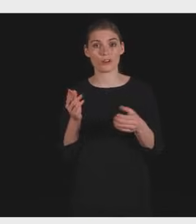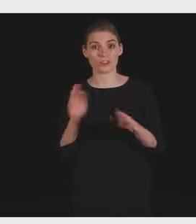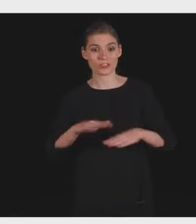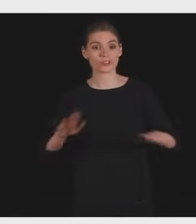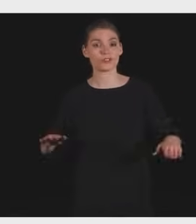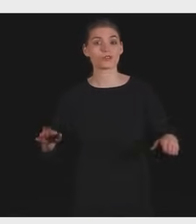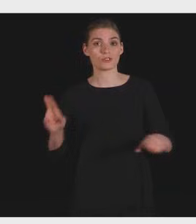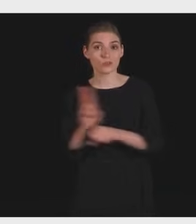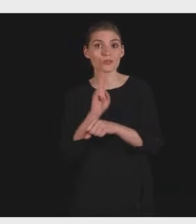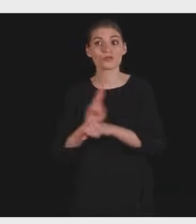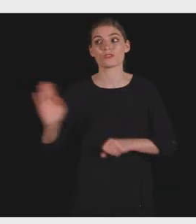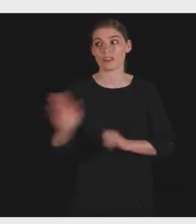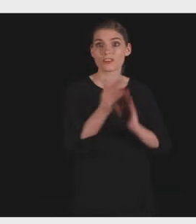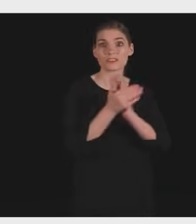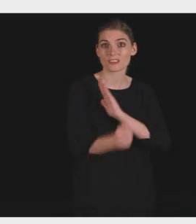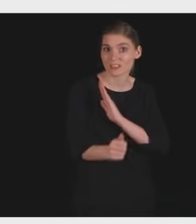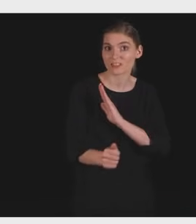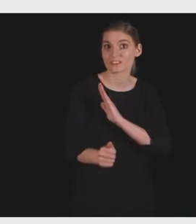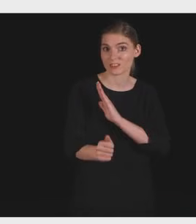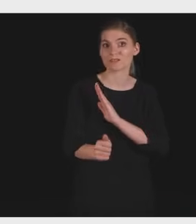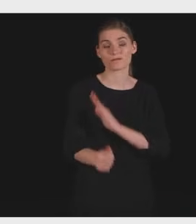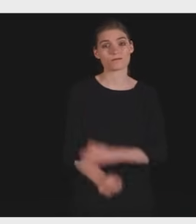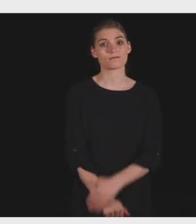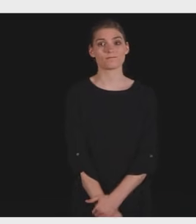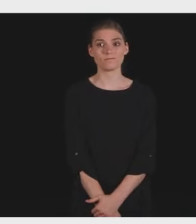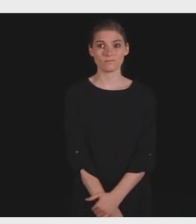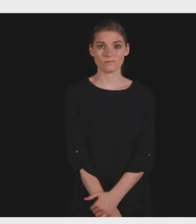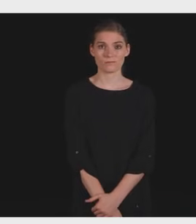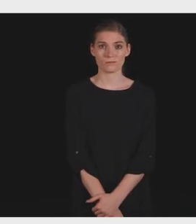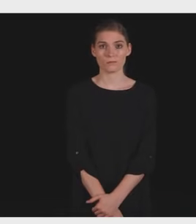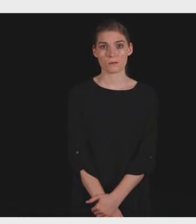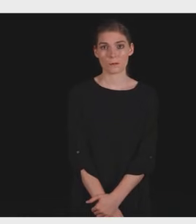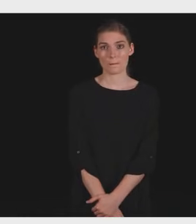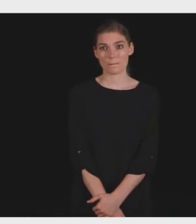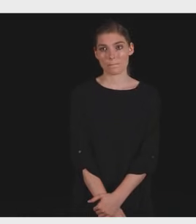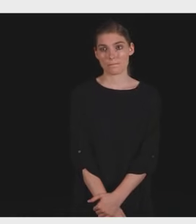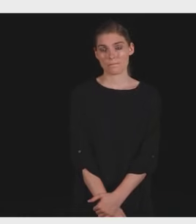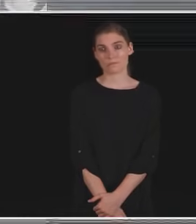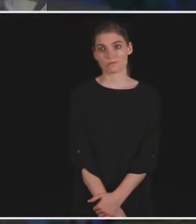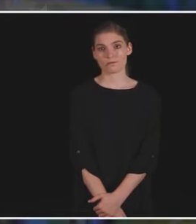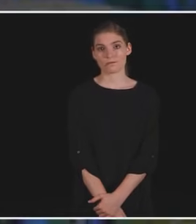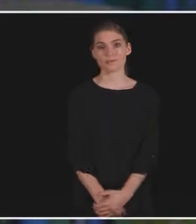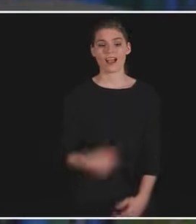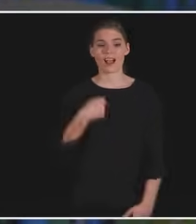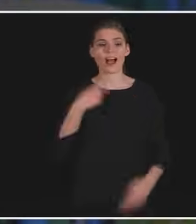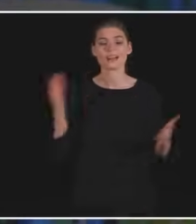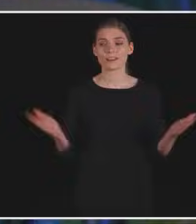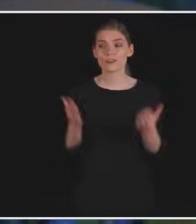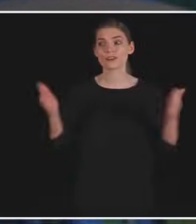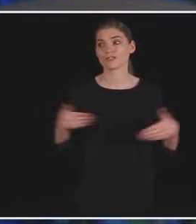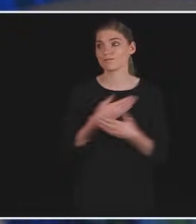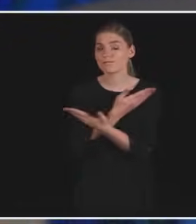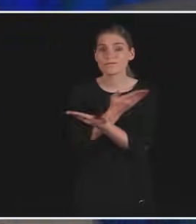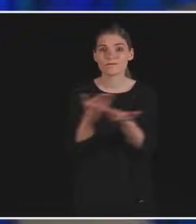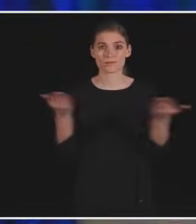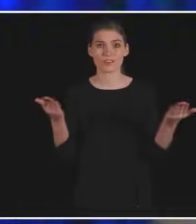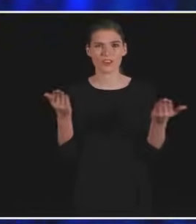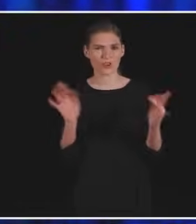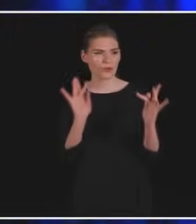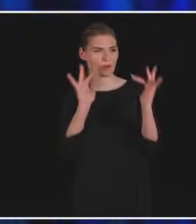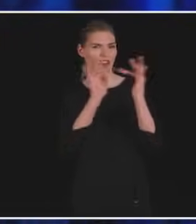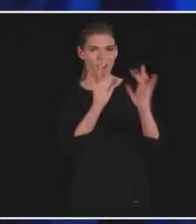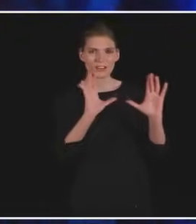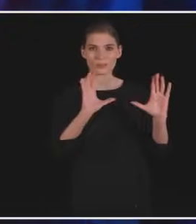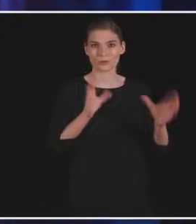that's trying to give students a chance to apply their skills outside of the classroom. I'd highly encourage each